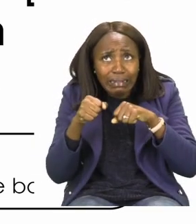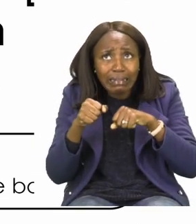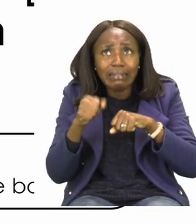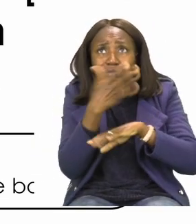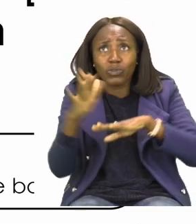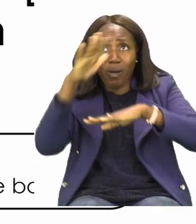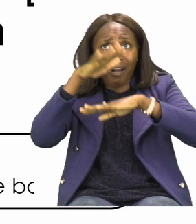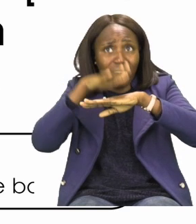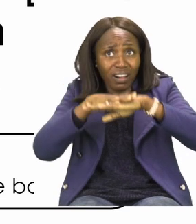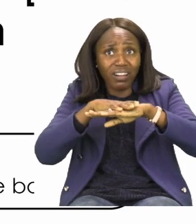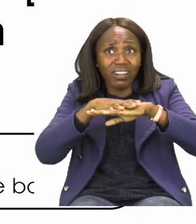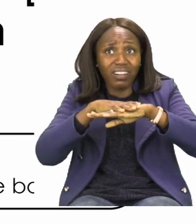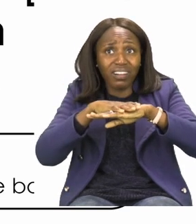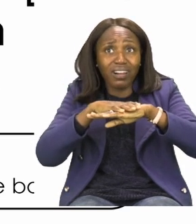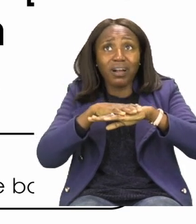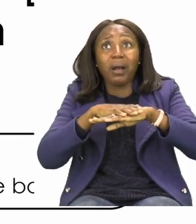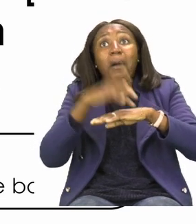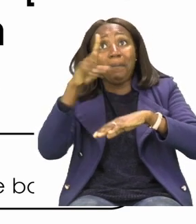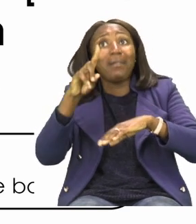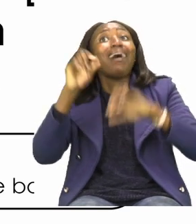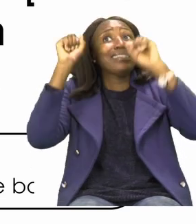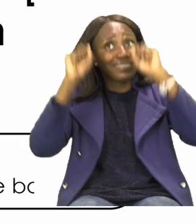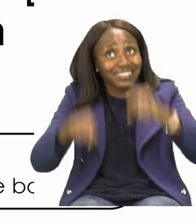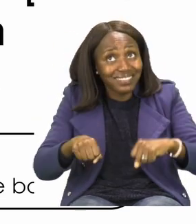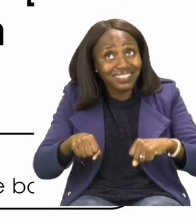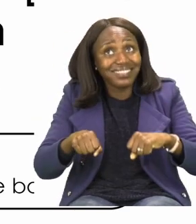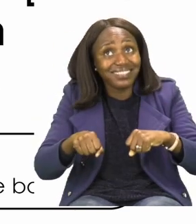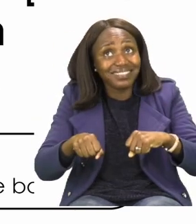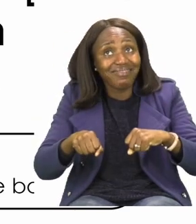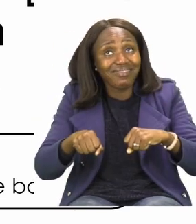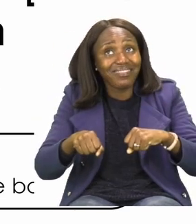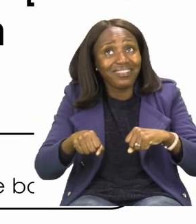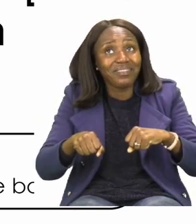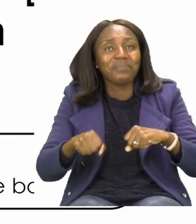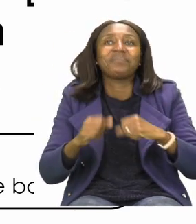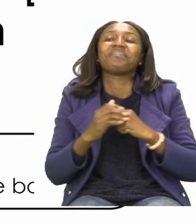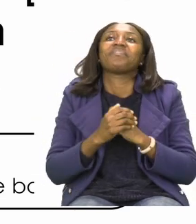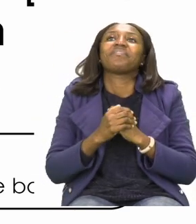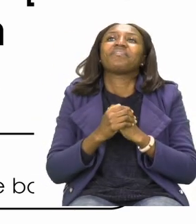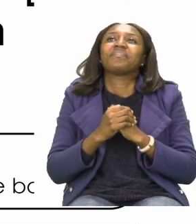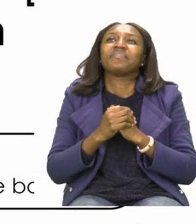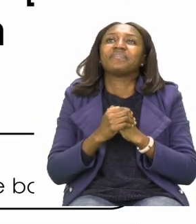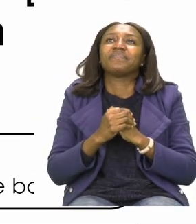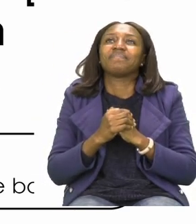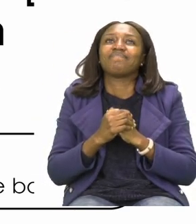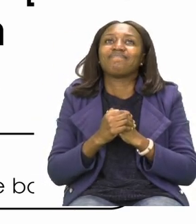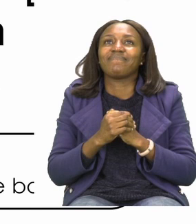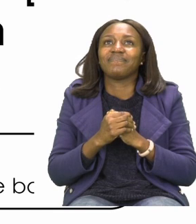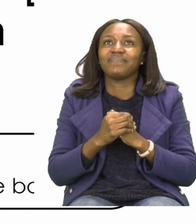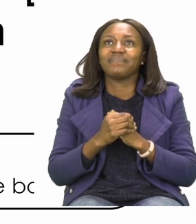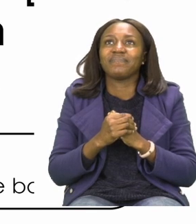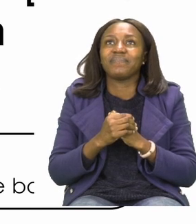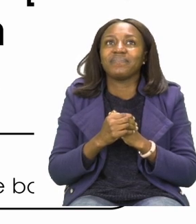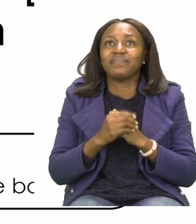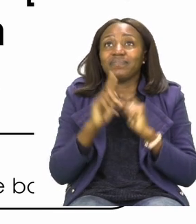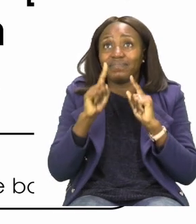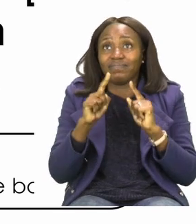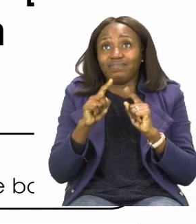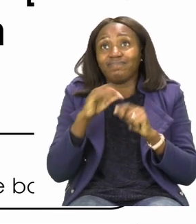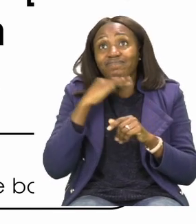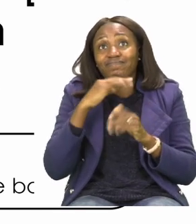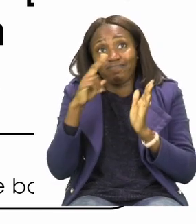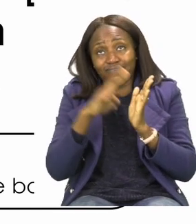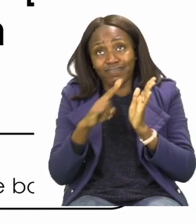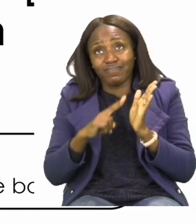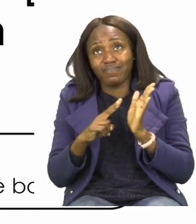top of water, but it does. So, this has been our comprehension